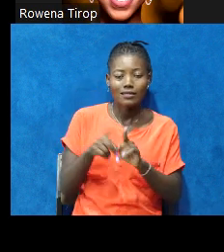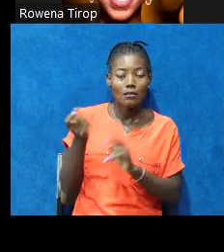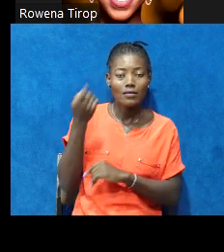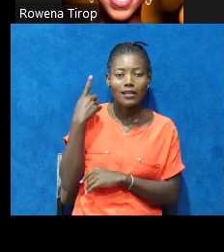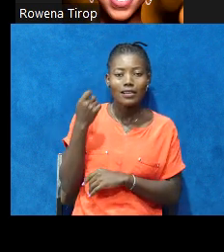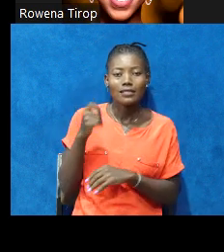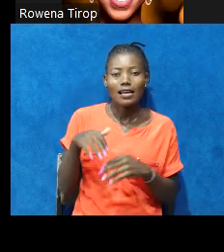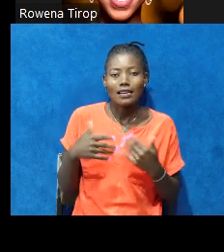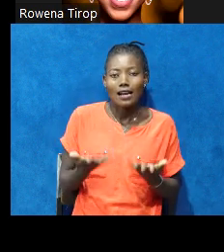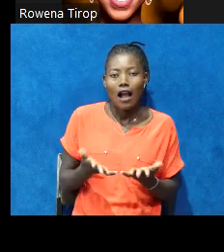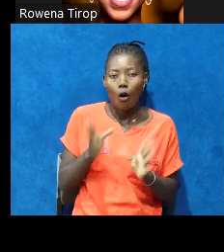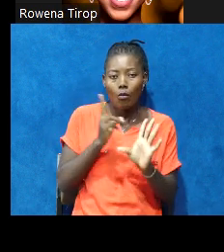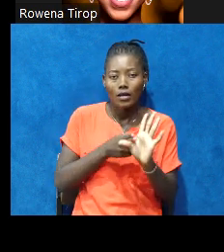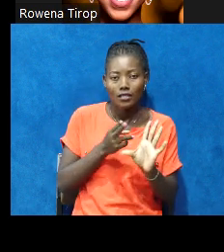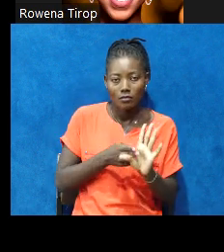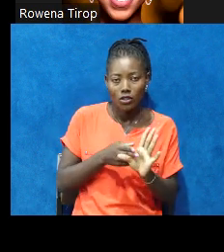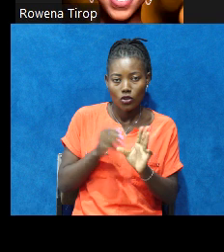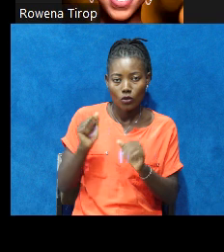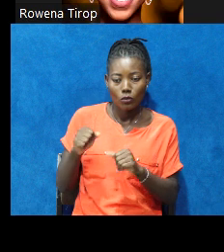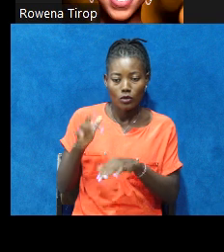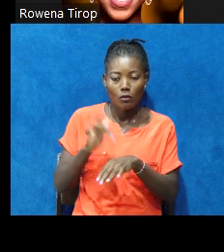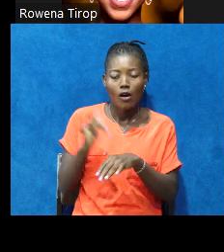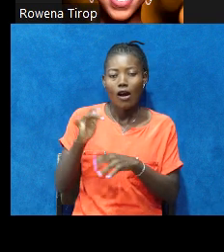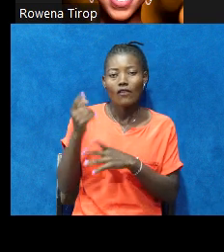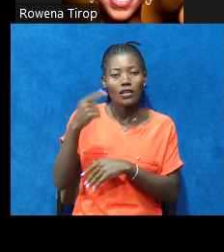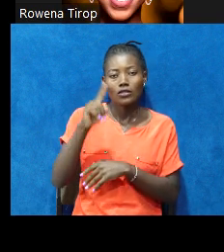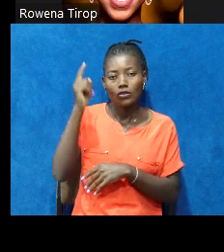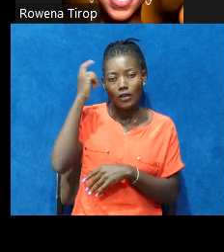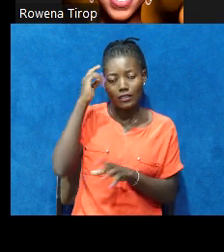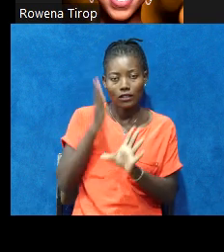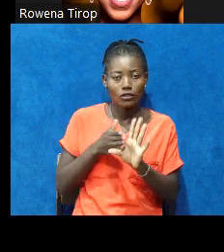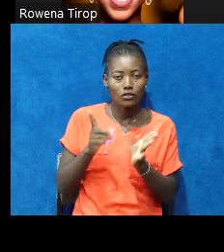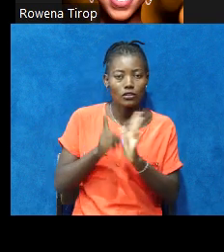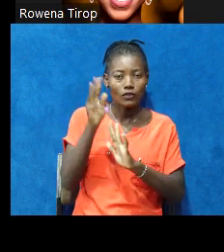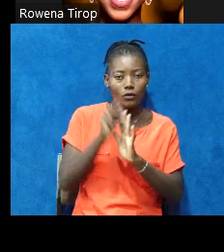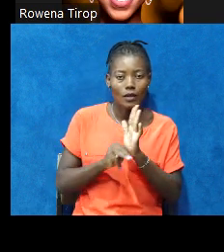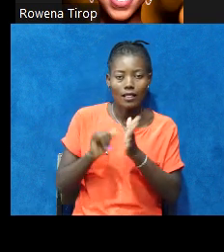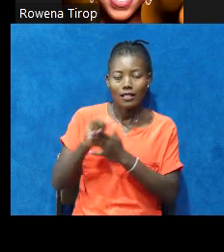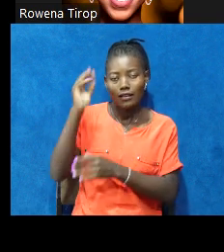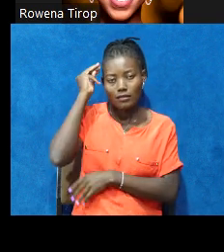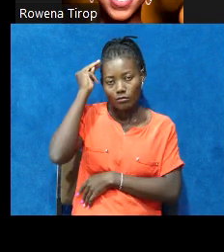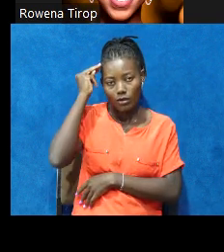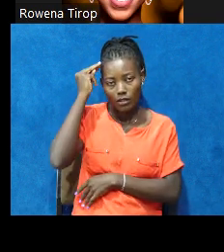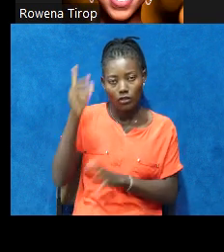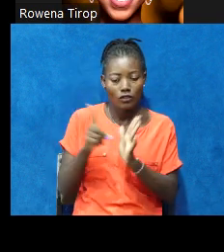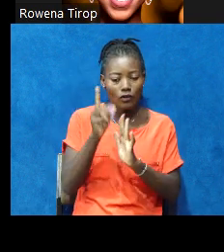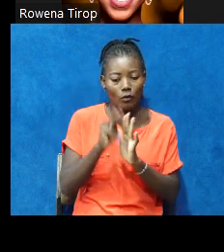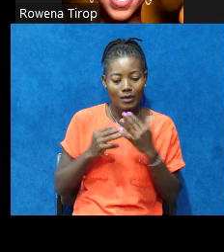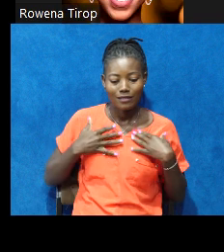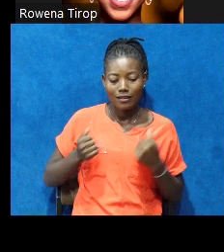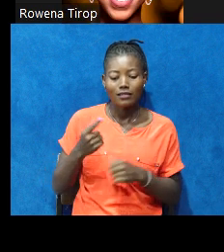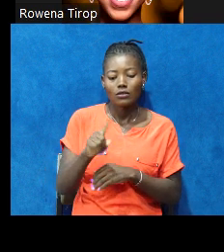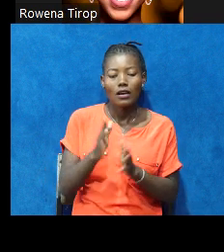understanding how participation affects your psychological development, that's mental development, your health, and